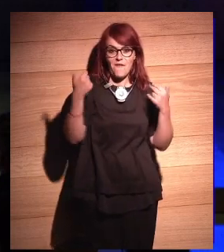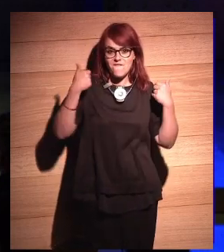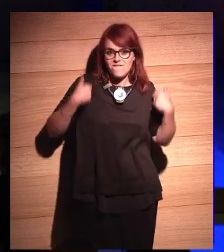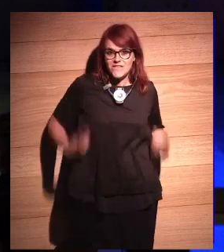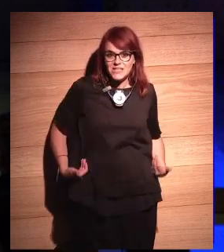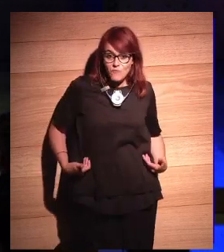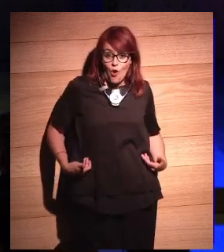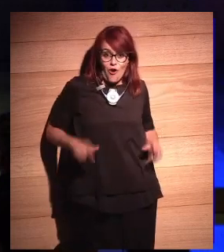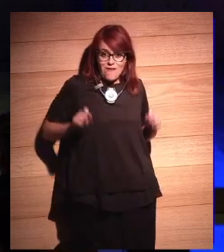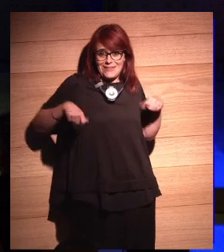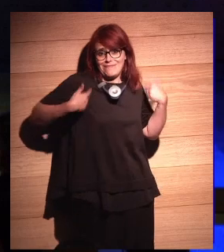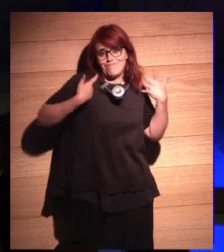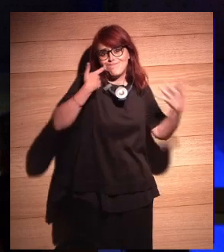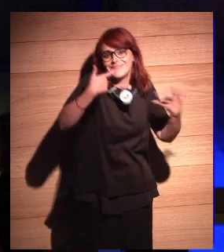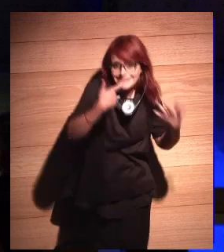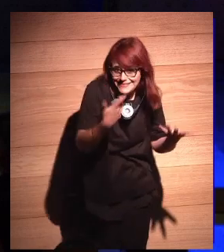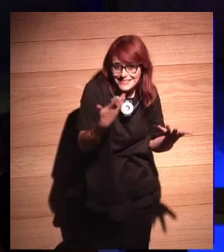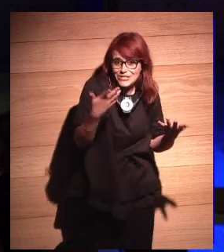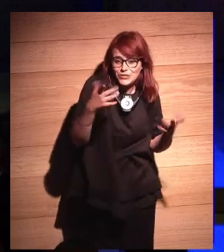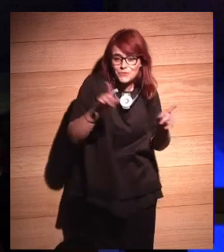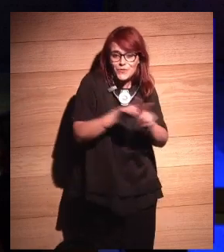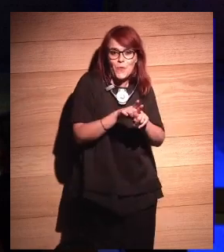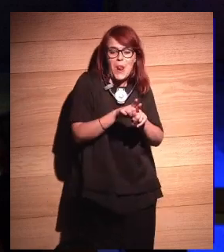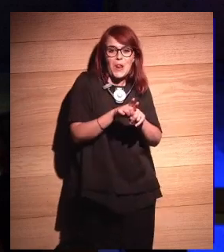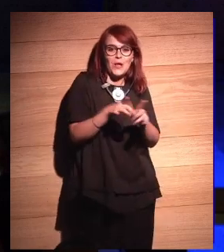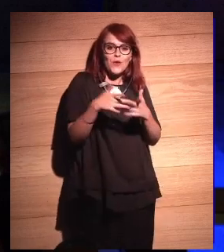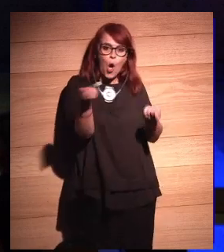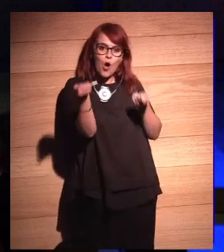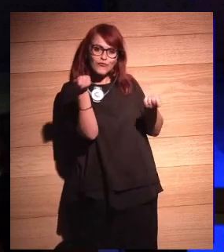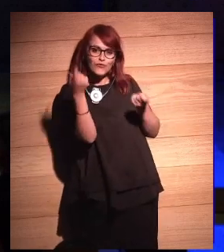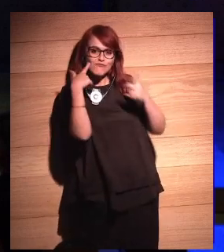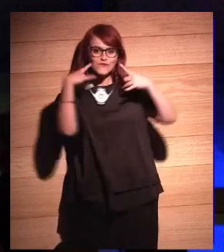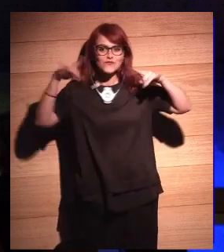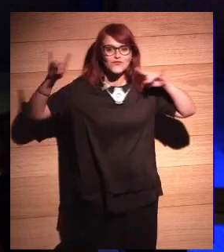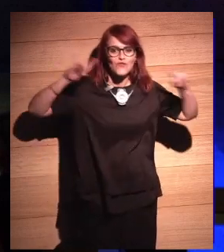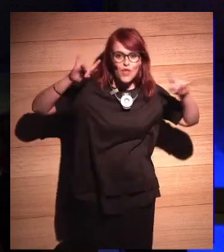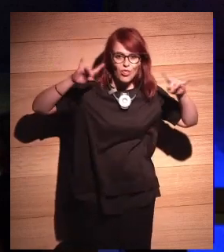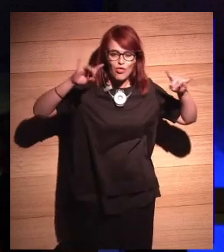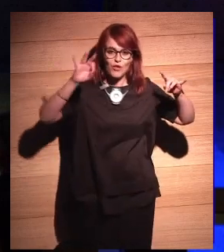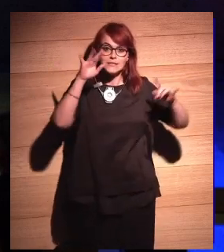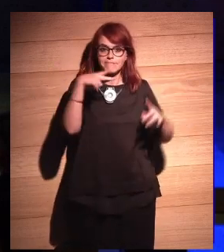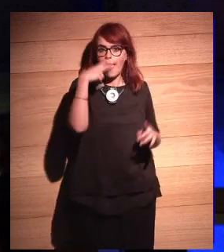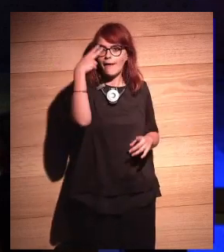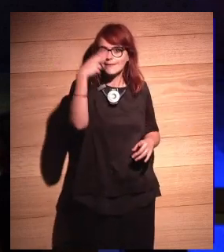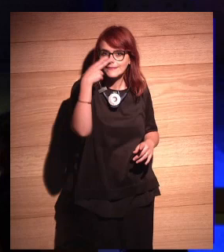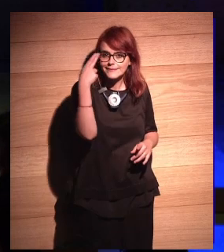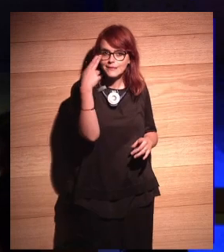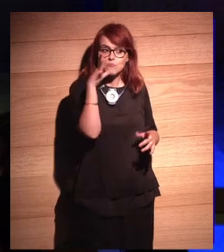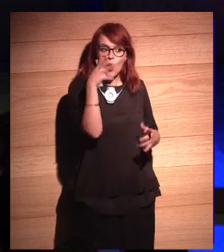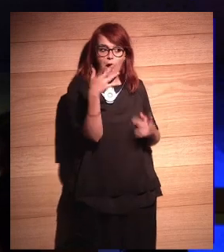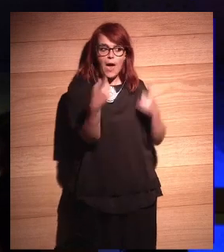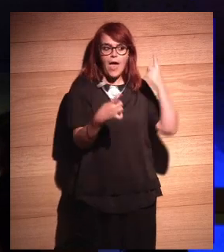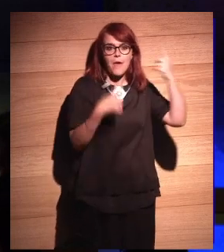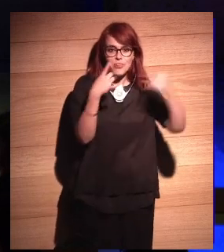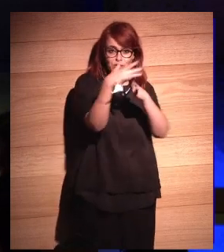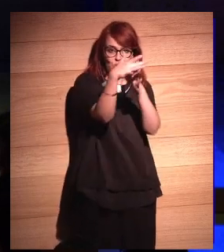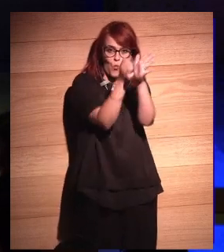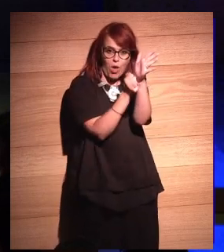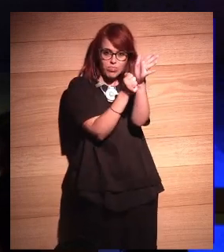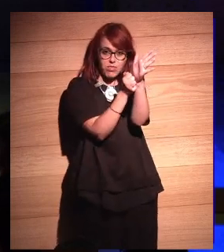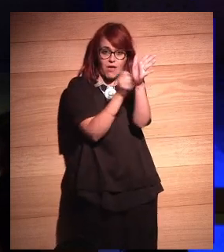physical reaction to how I'm controlling these sounds. And this is super interesting. Whenever anyone puts these gloves on, you immediately